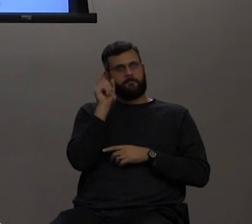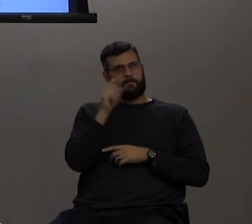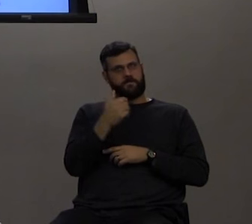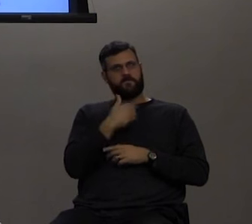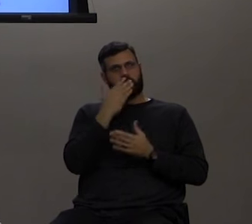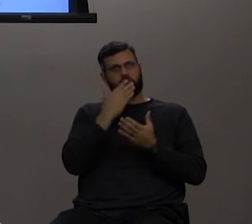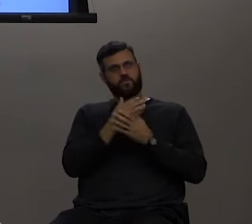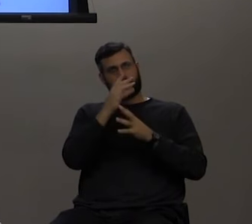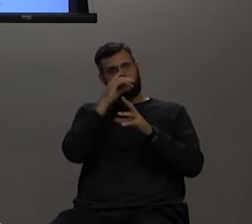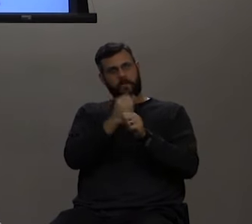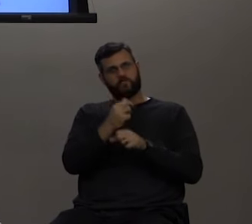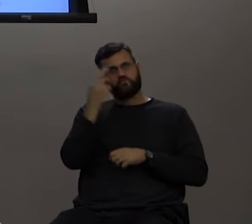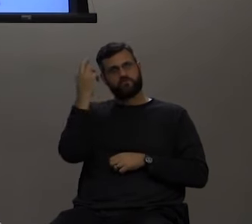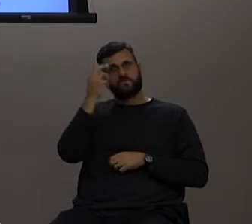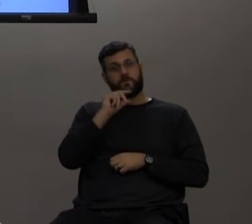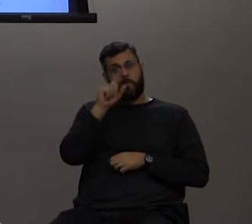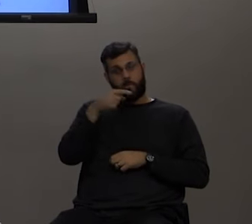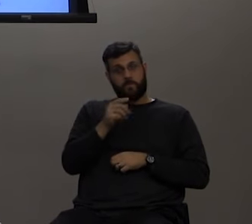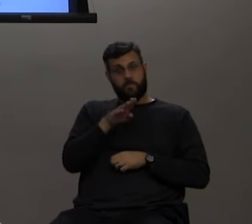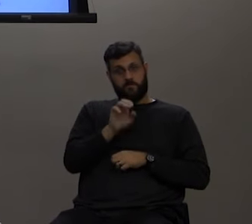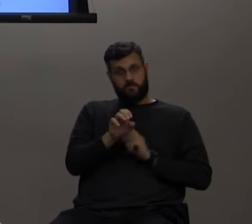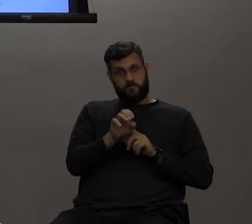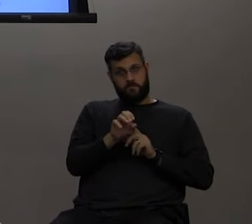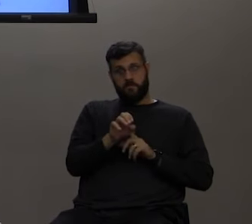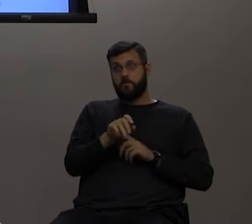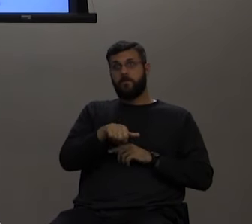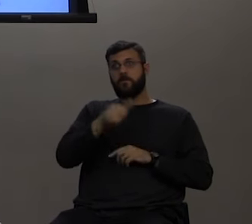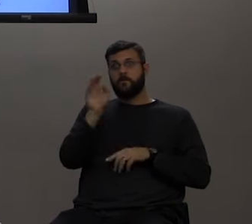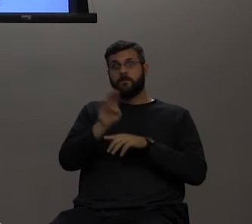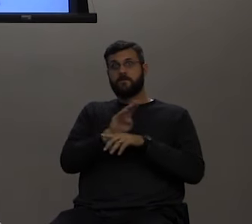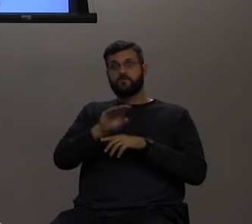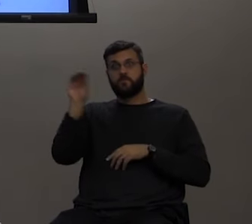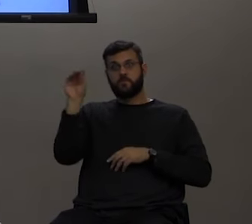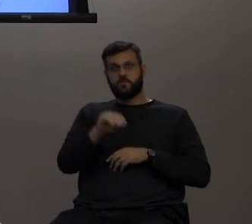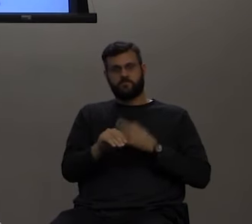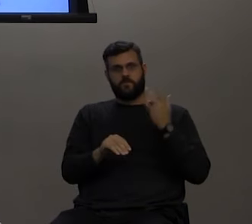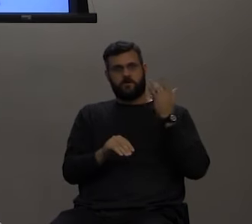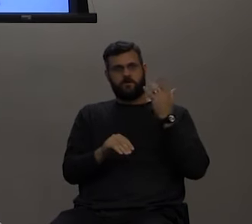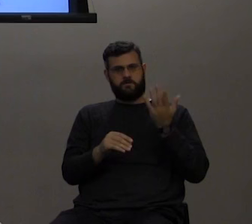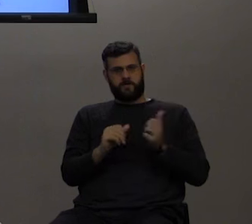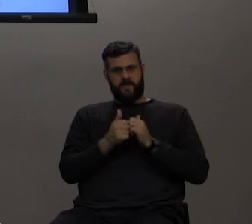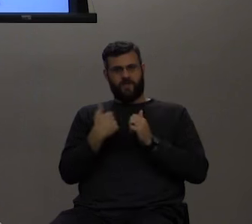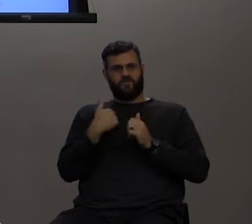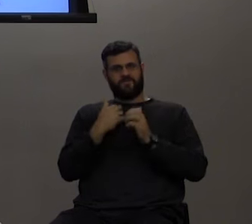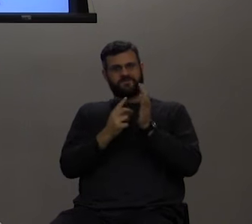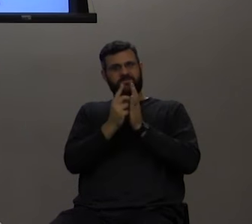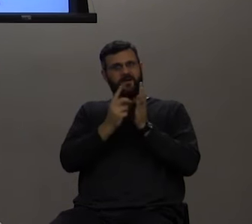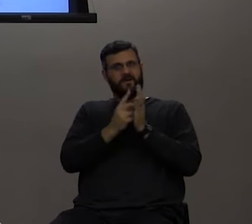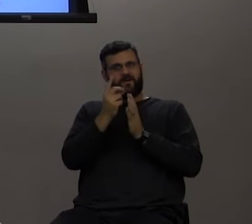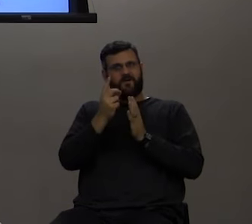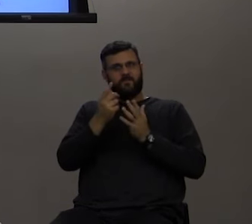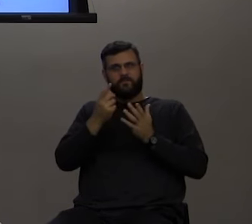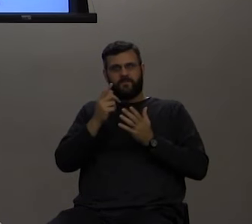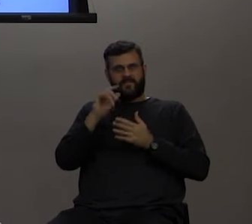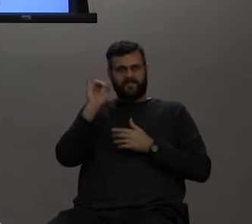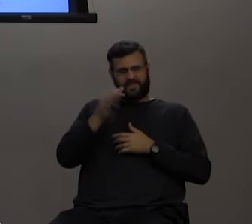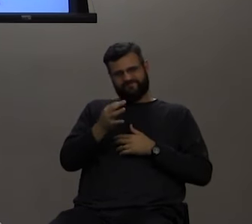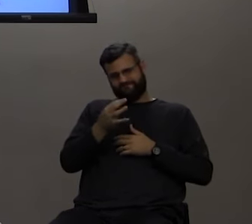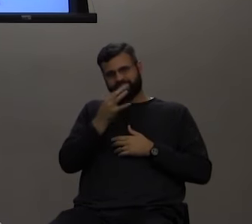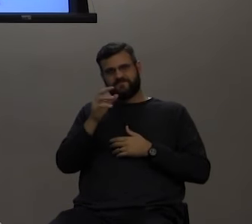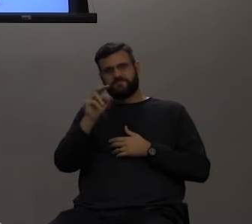compelling reason why, not just for Boyle County, but to come to this region. And so how do we then develop those niches? How do we